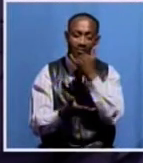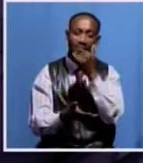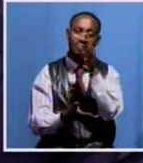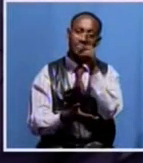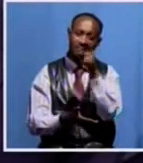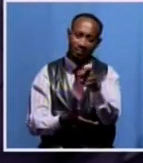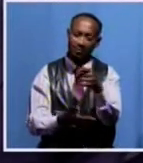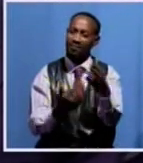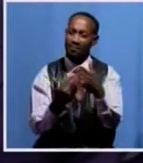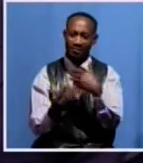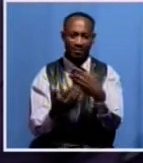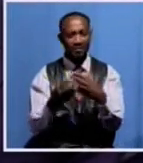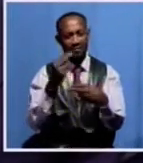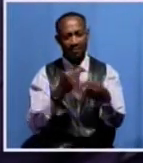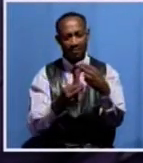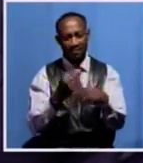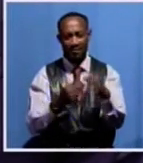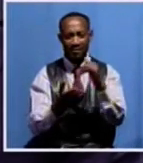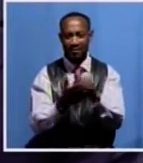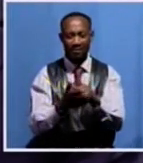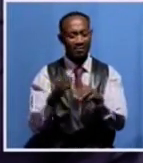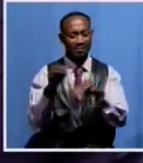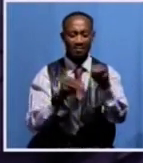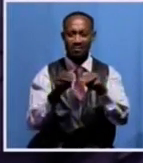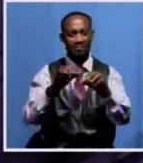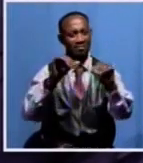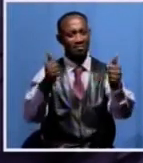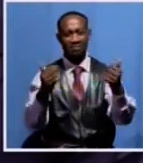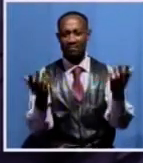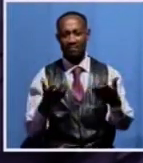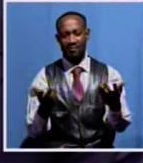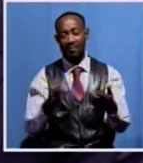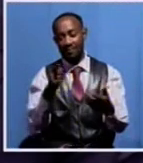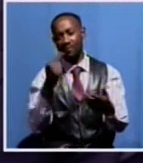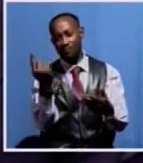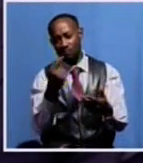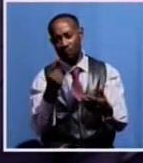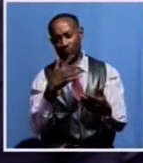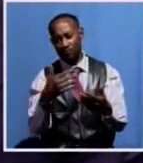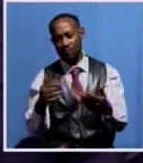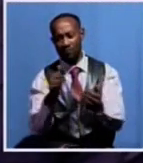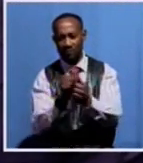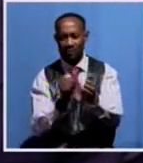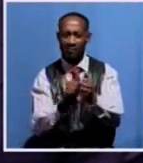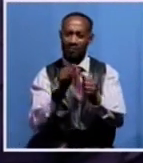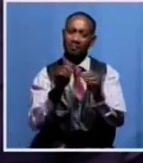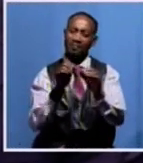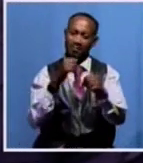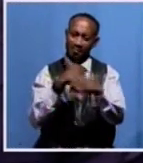simply means that you are not effectively managing it. It's a management issue. So after